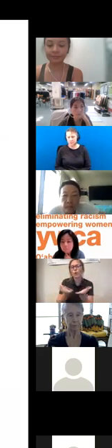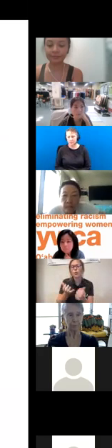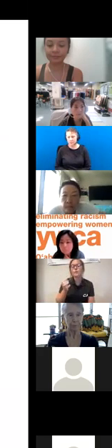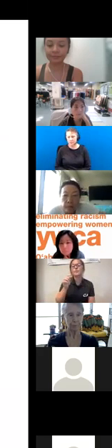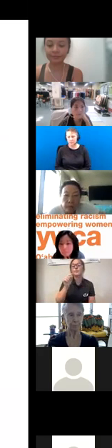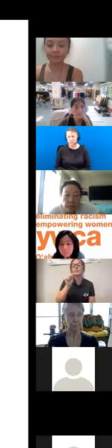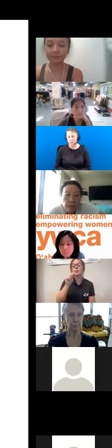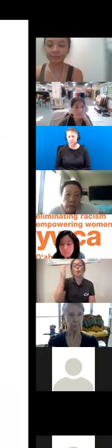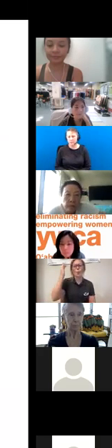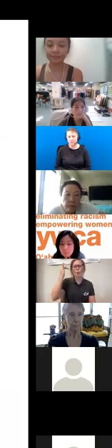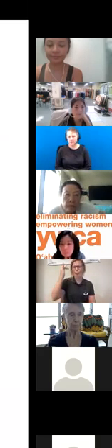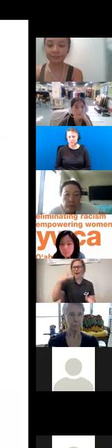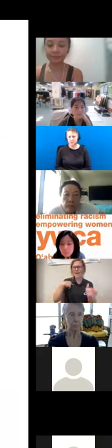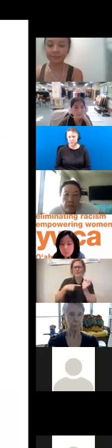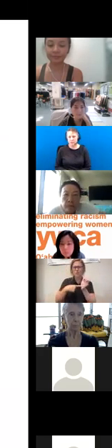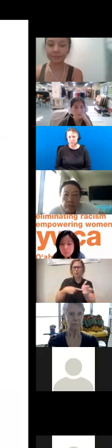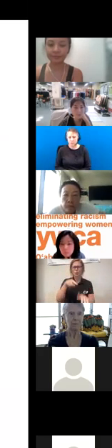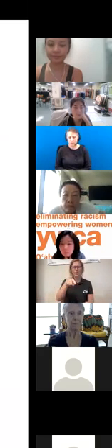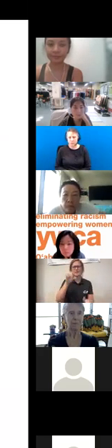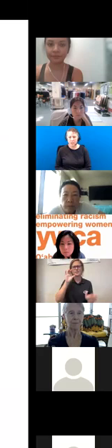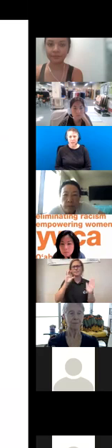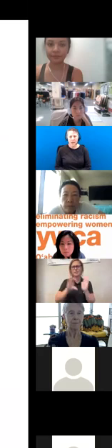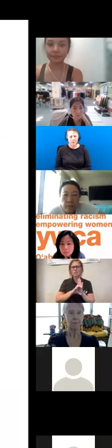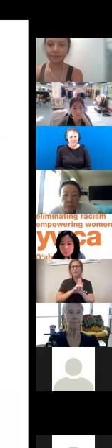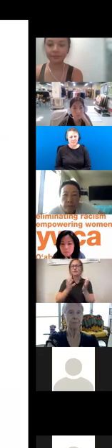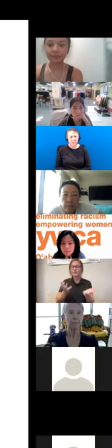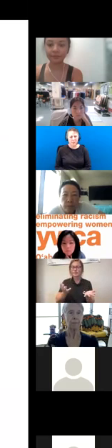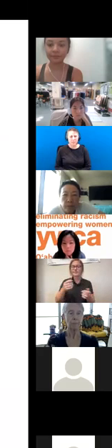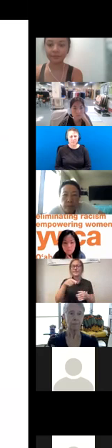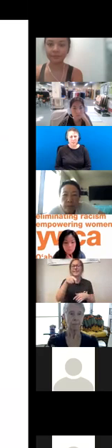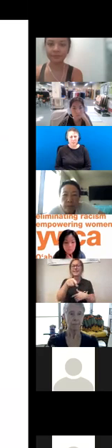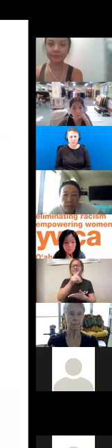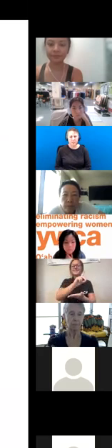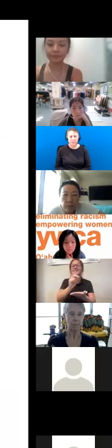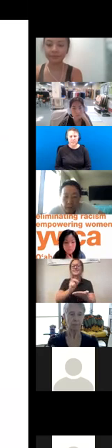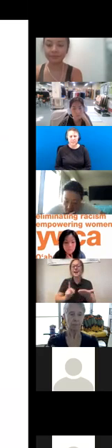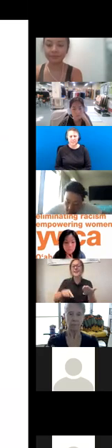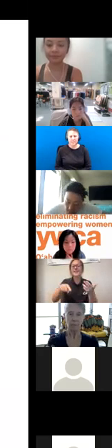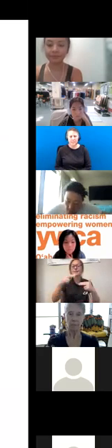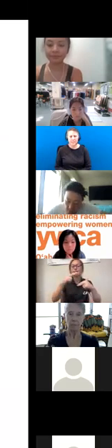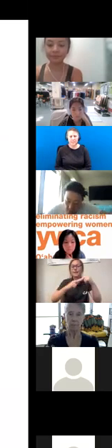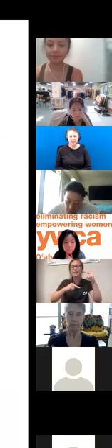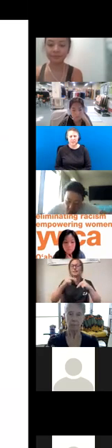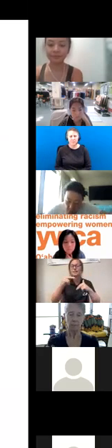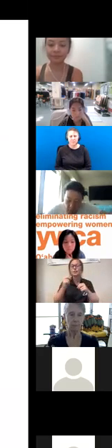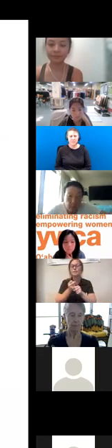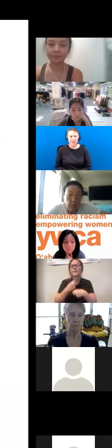Gallaudet University, which is the only deaf university in the world. And the reason I'm showing you this picture is that